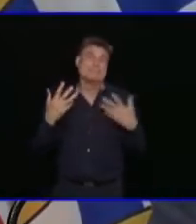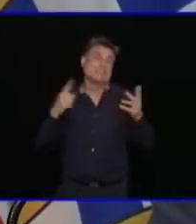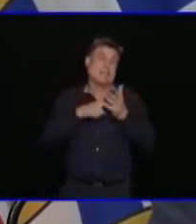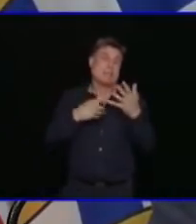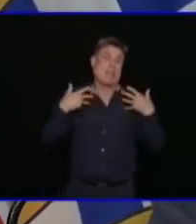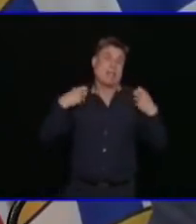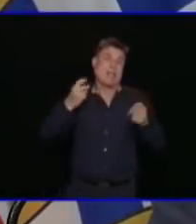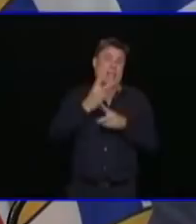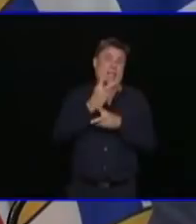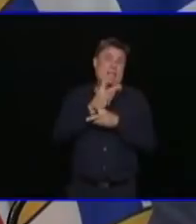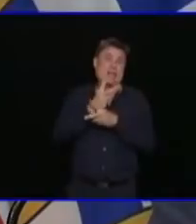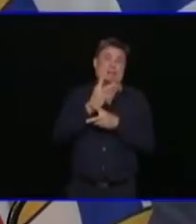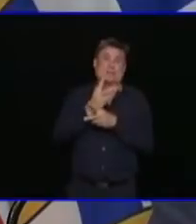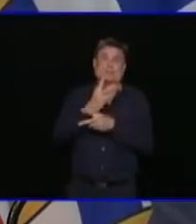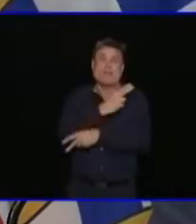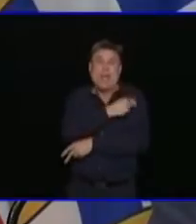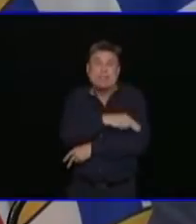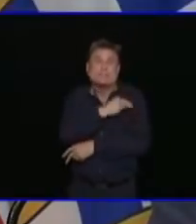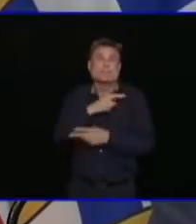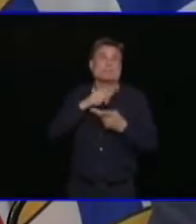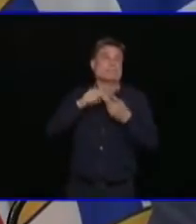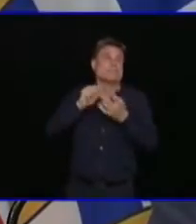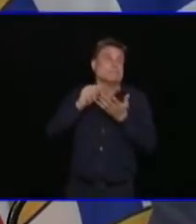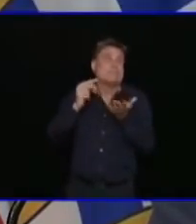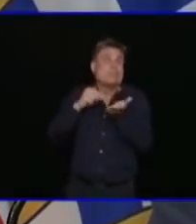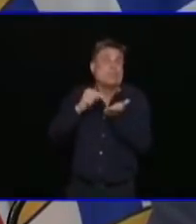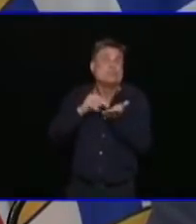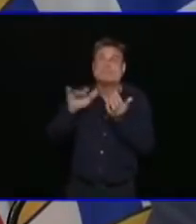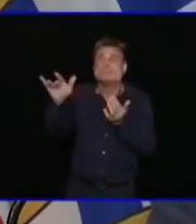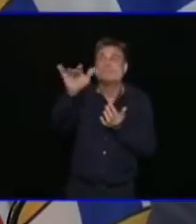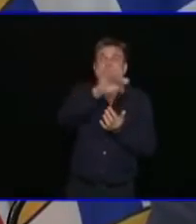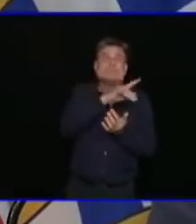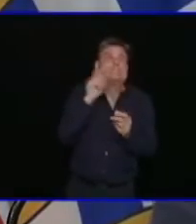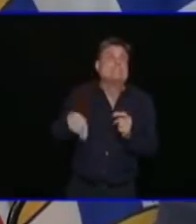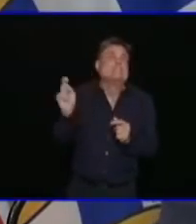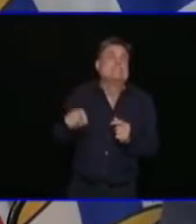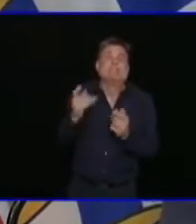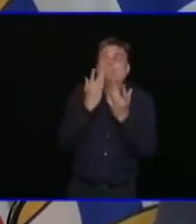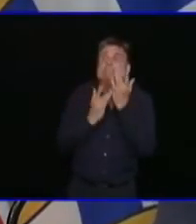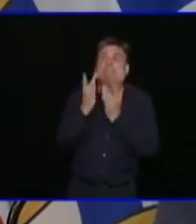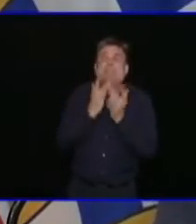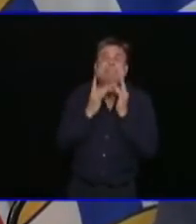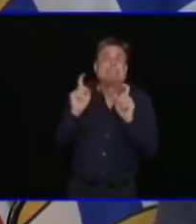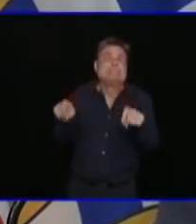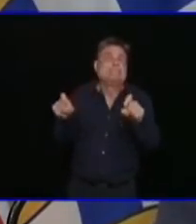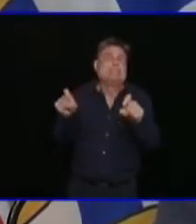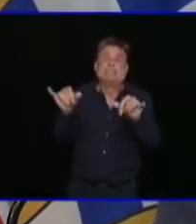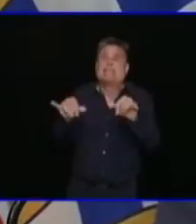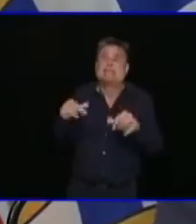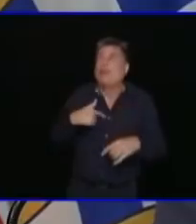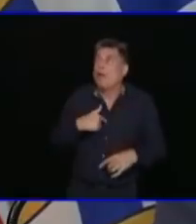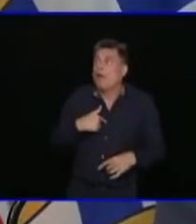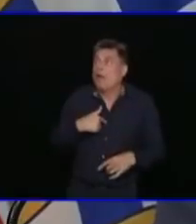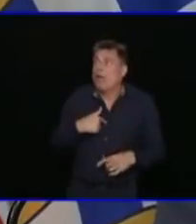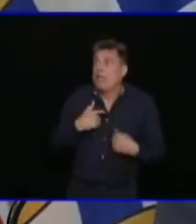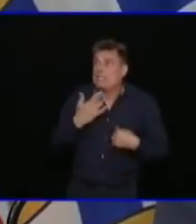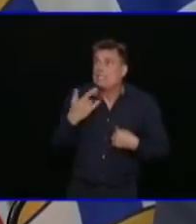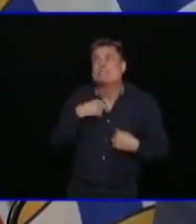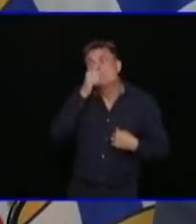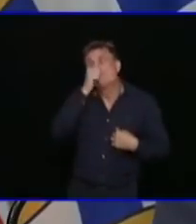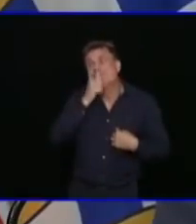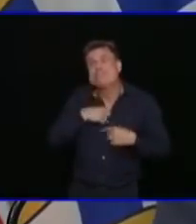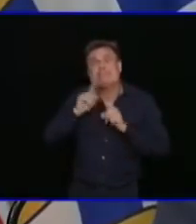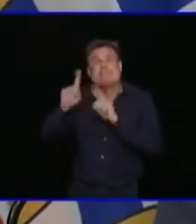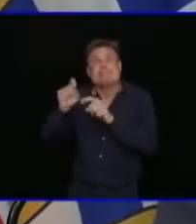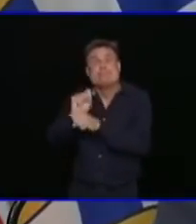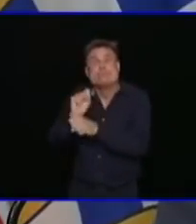We have time for one more question this afternoon. For any reporters that didn't get to ask a question, there will be a statement released shortly. For recommendations on protecting families